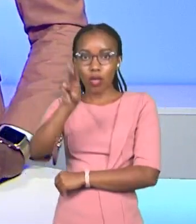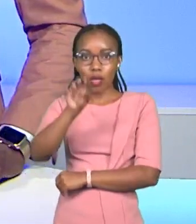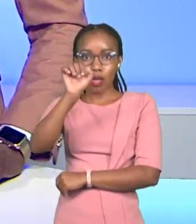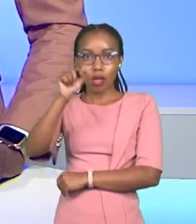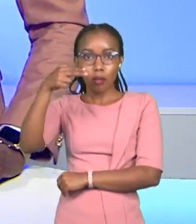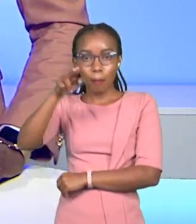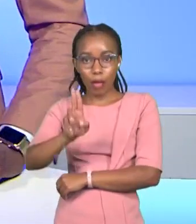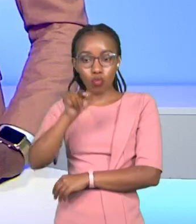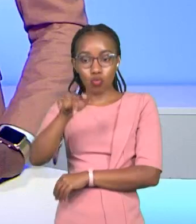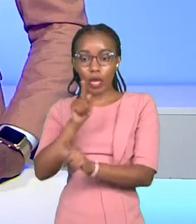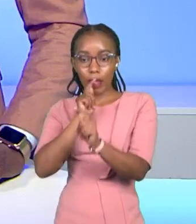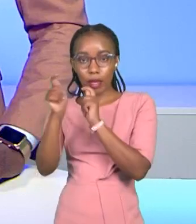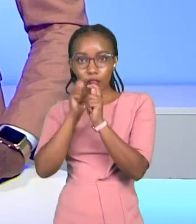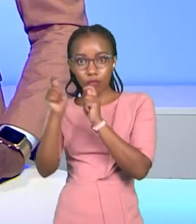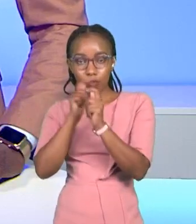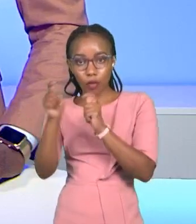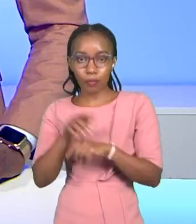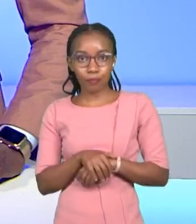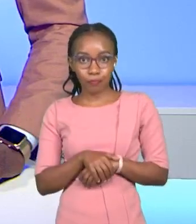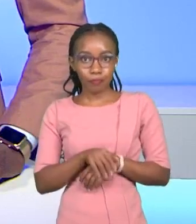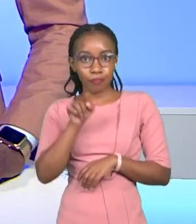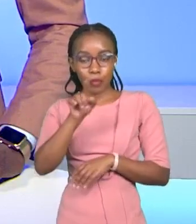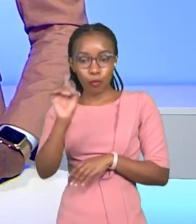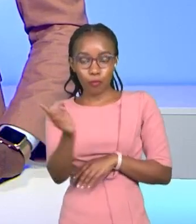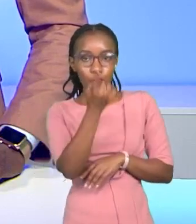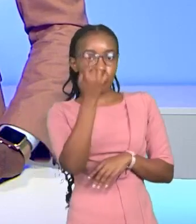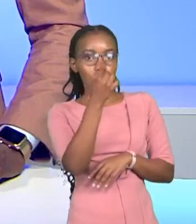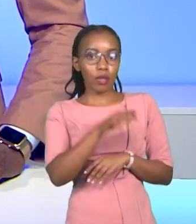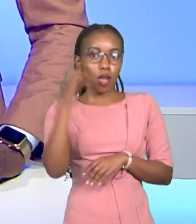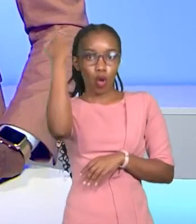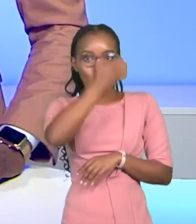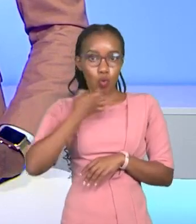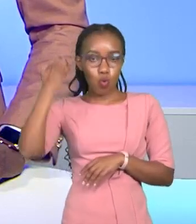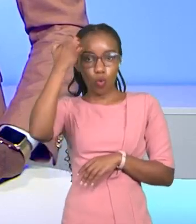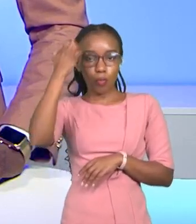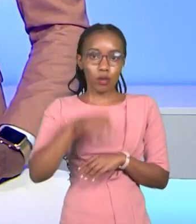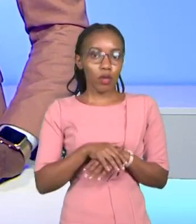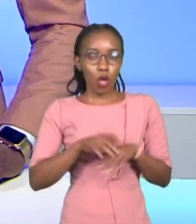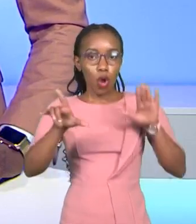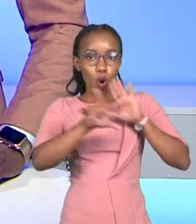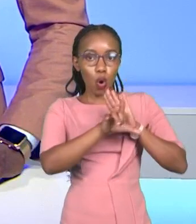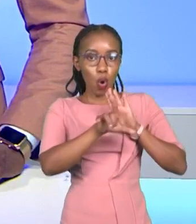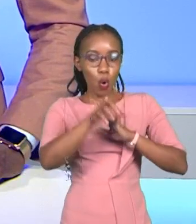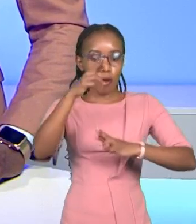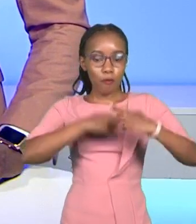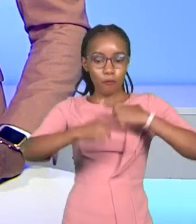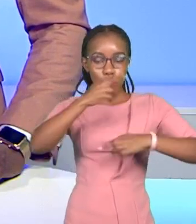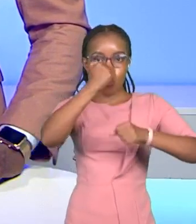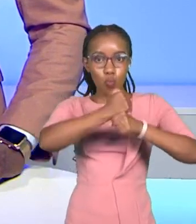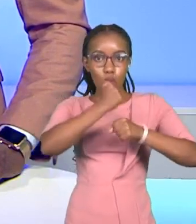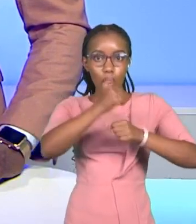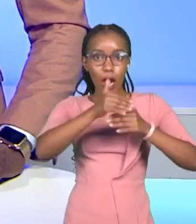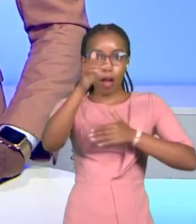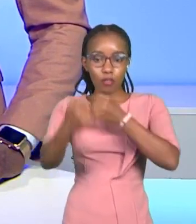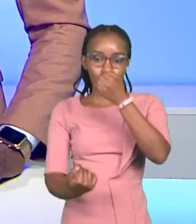facing the panel. Nderi is credited for laying the first foundation of the European Competition and Law Review operations after the